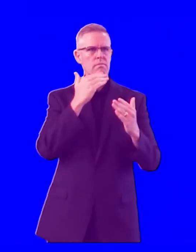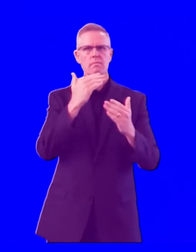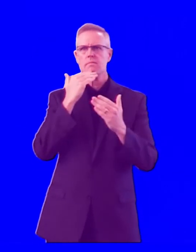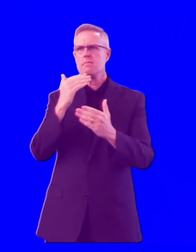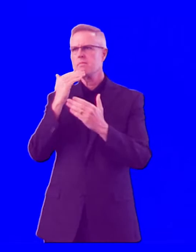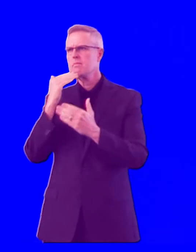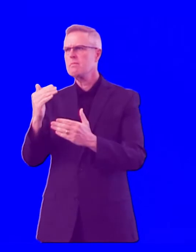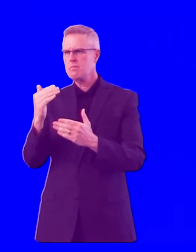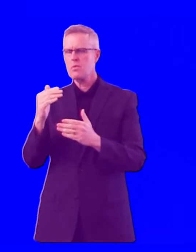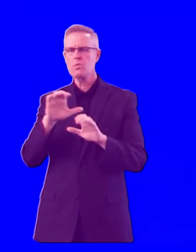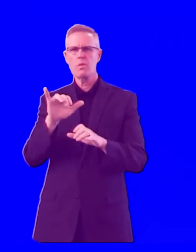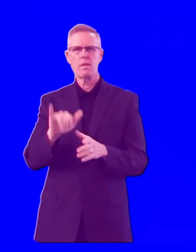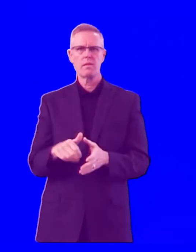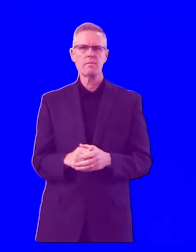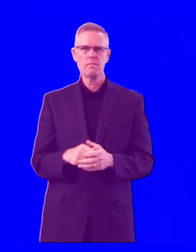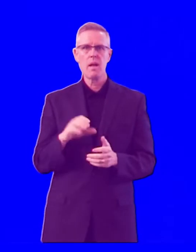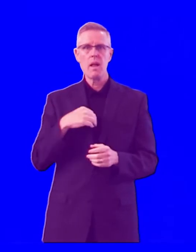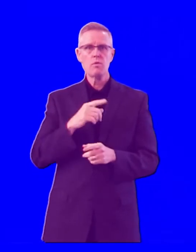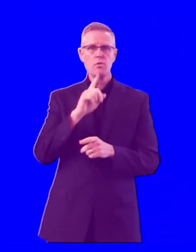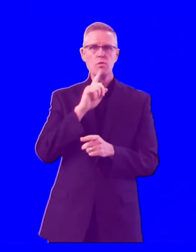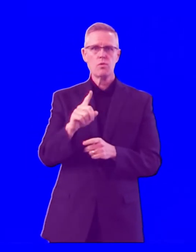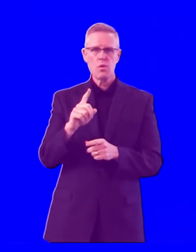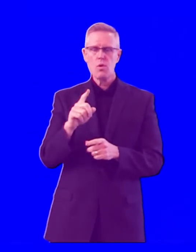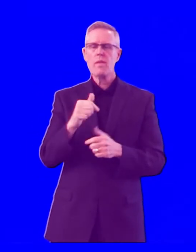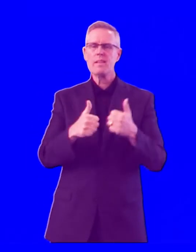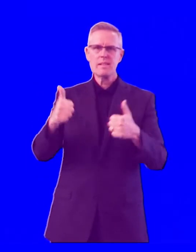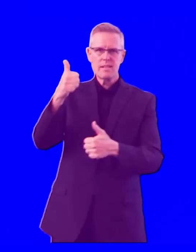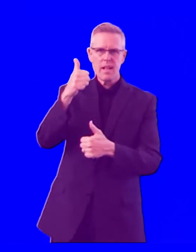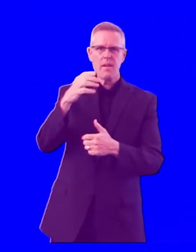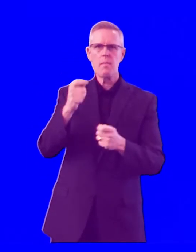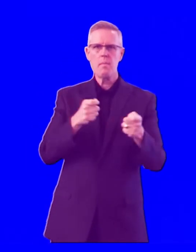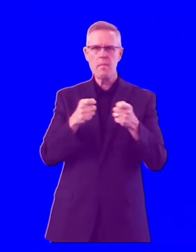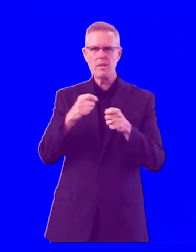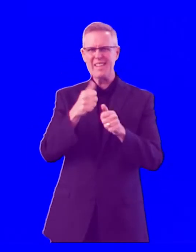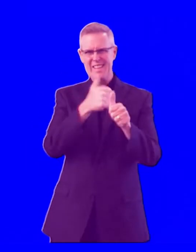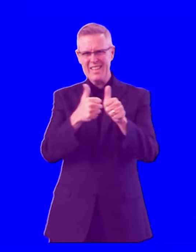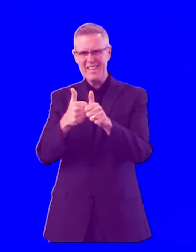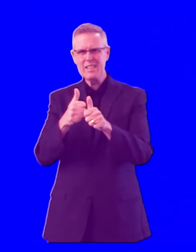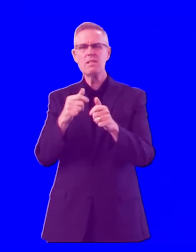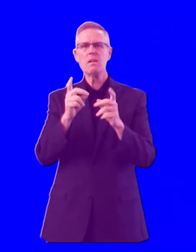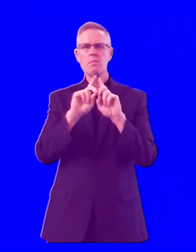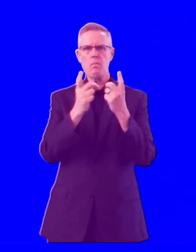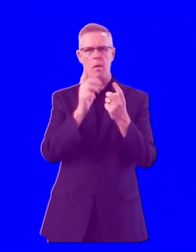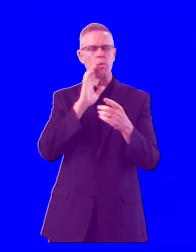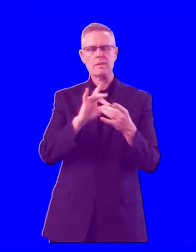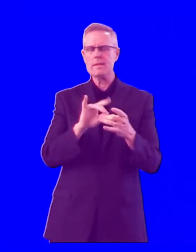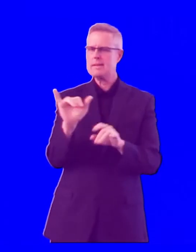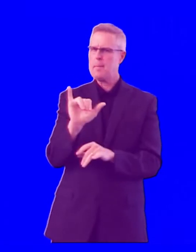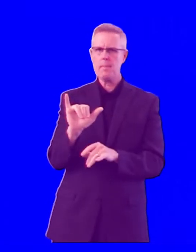you enough for doing so, and I'm sure that the executives and the managers in every department would say the same